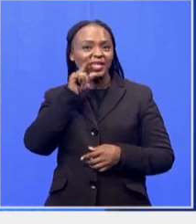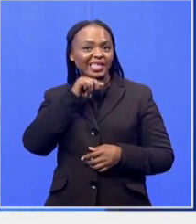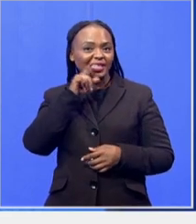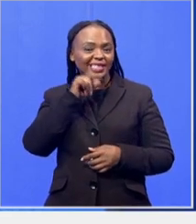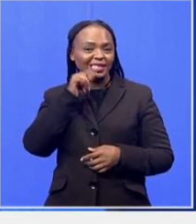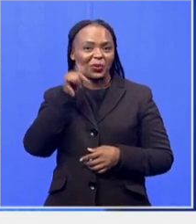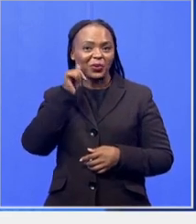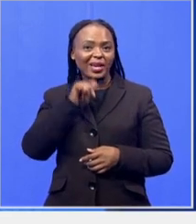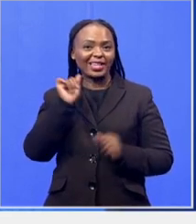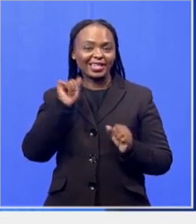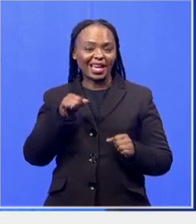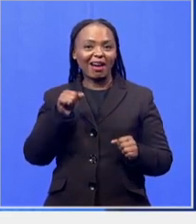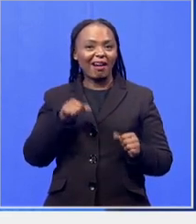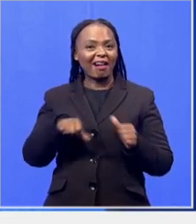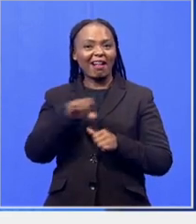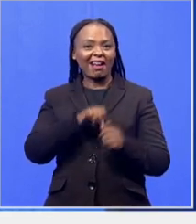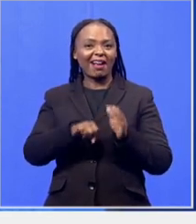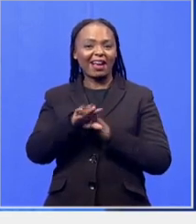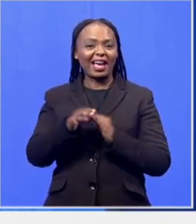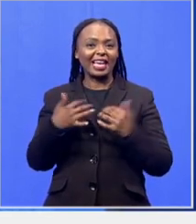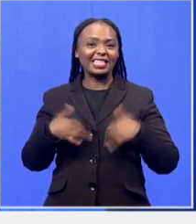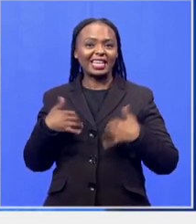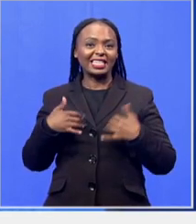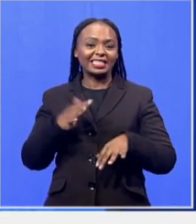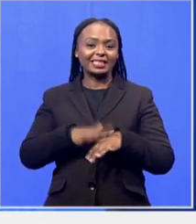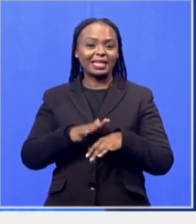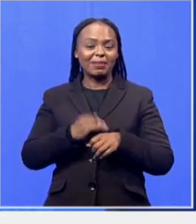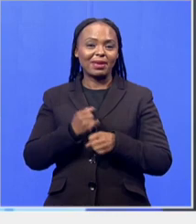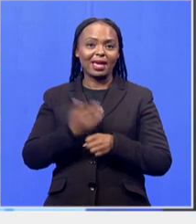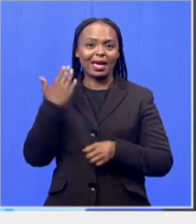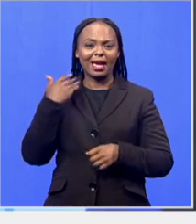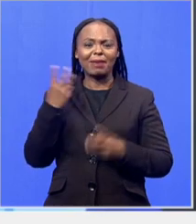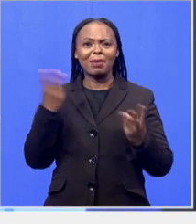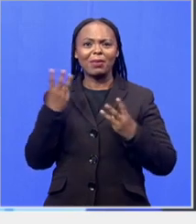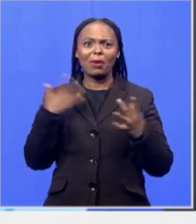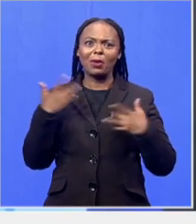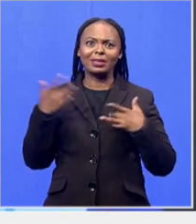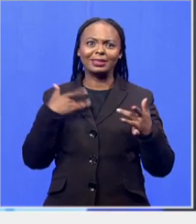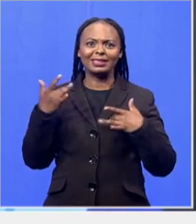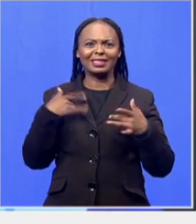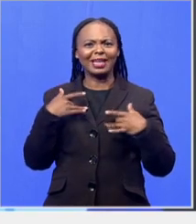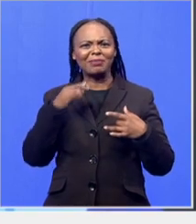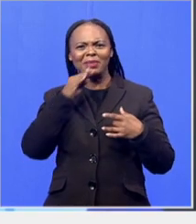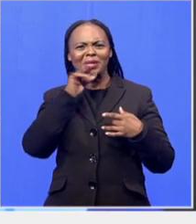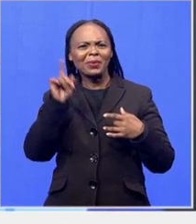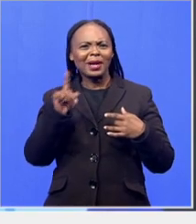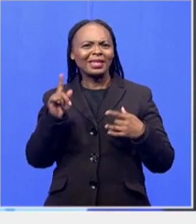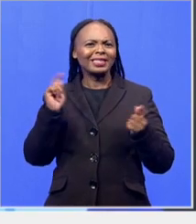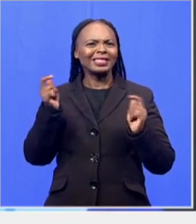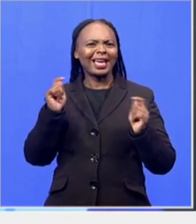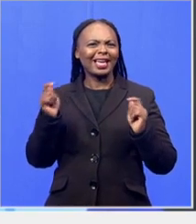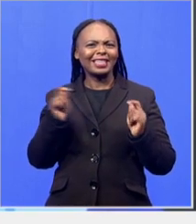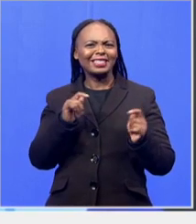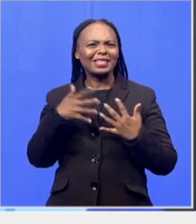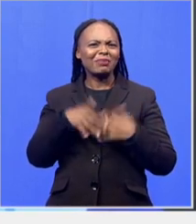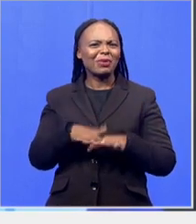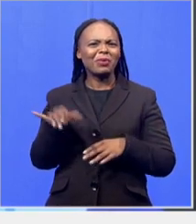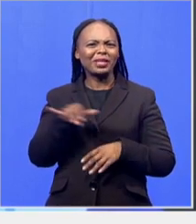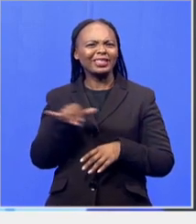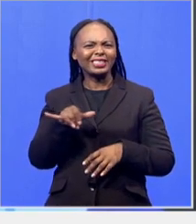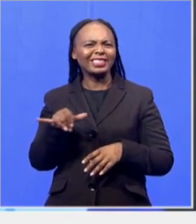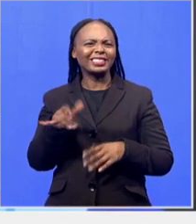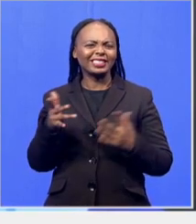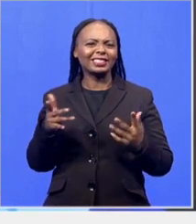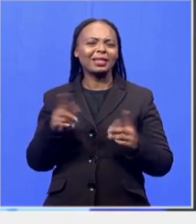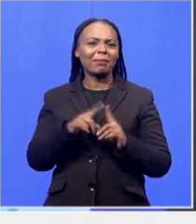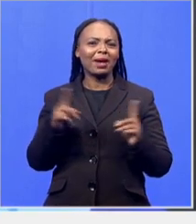honcho at Twitter. I think a very exciting time last year. Definitely. Everyone was concerned in terms of what does this mean? What changes is he going to implement, Eldrin? But then, like